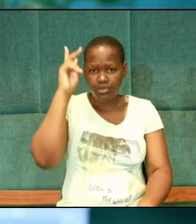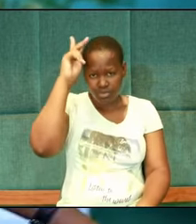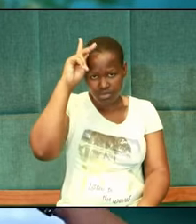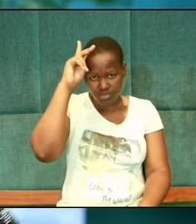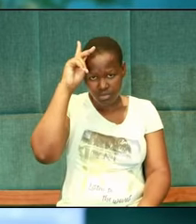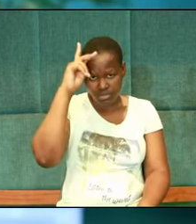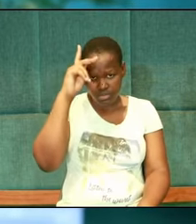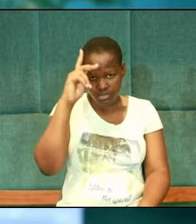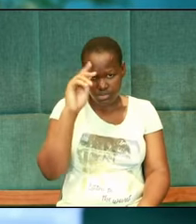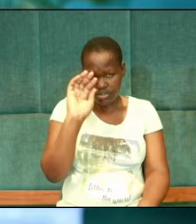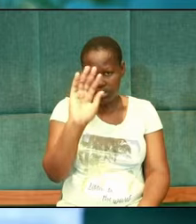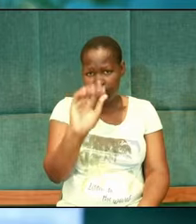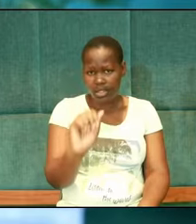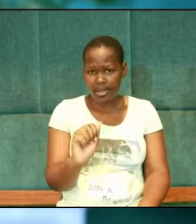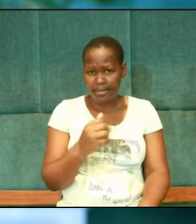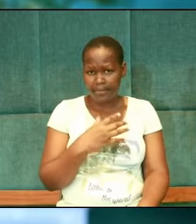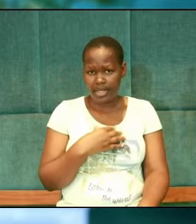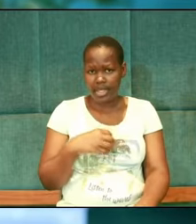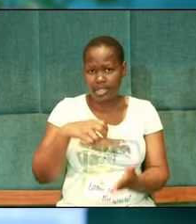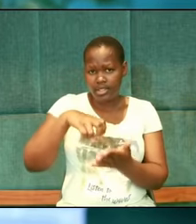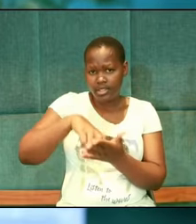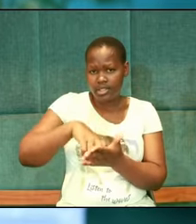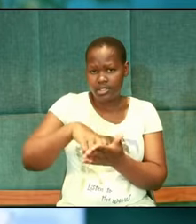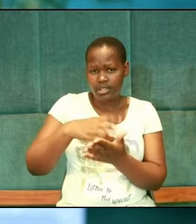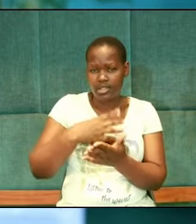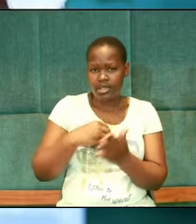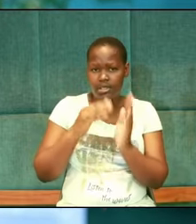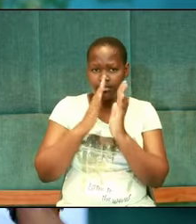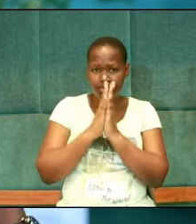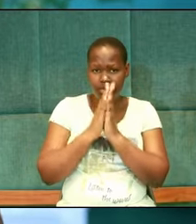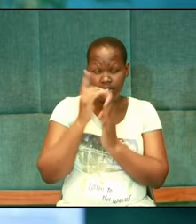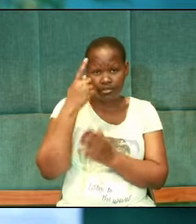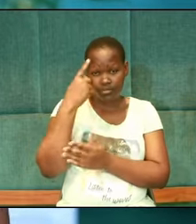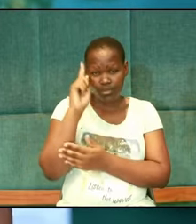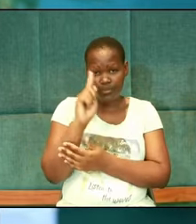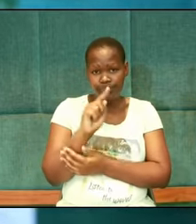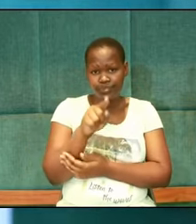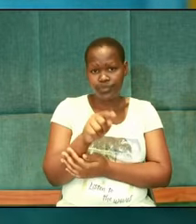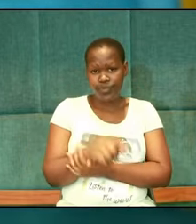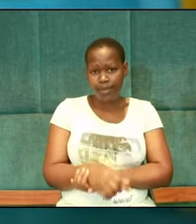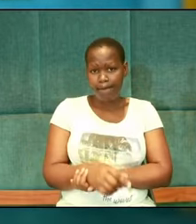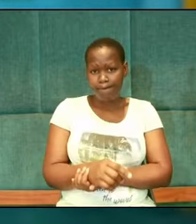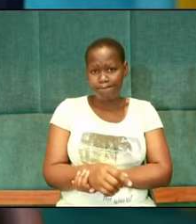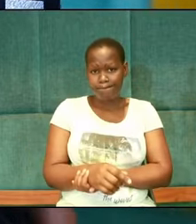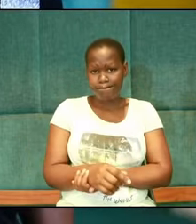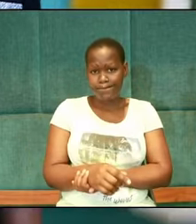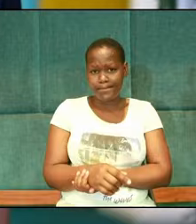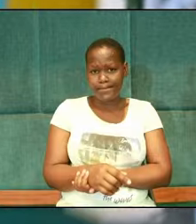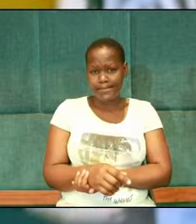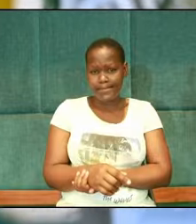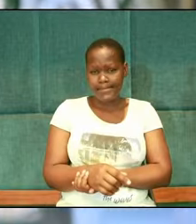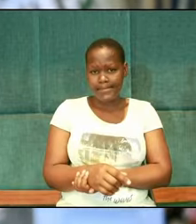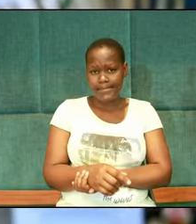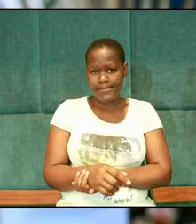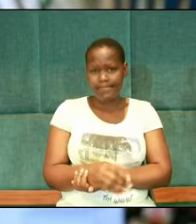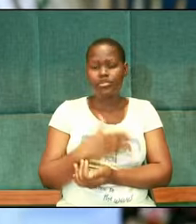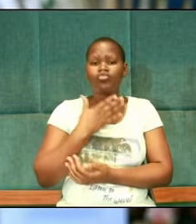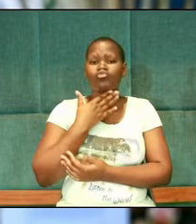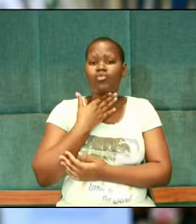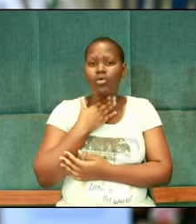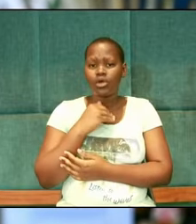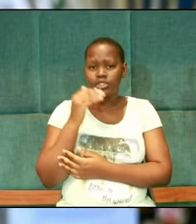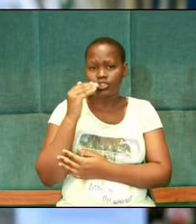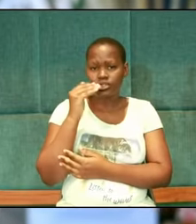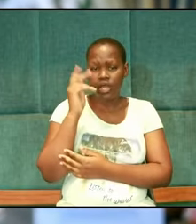Come and kneel here. I want to pray for you for this grace. If you don't need it, stay. You need a grace. I want knowledge to be the